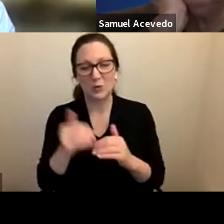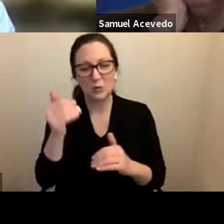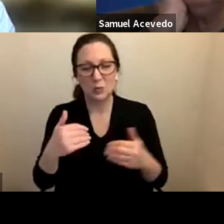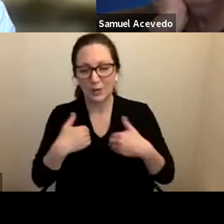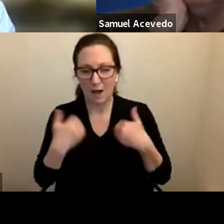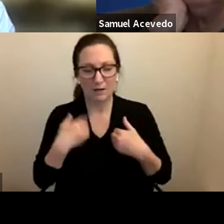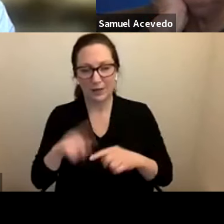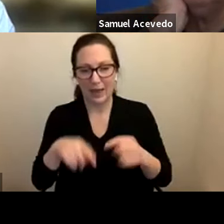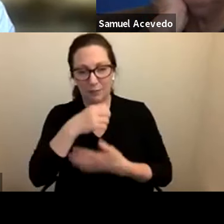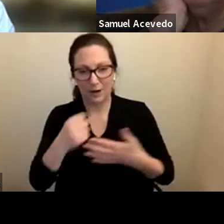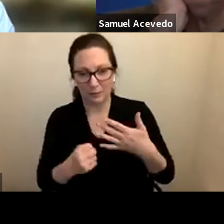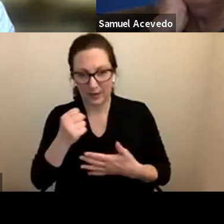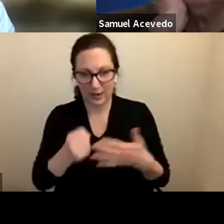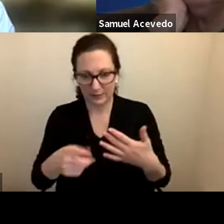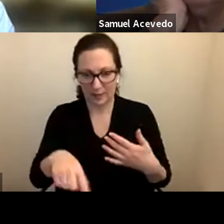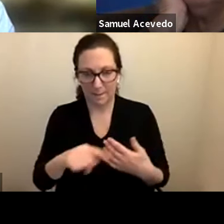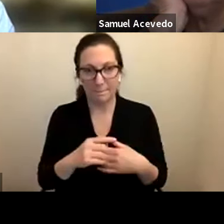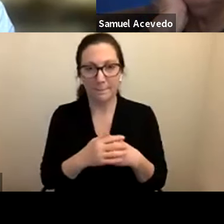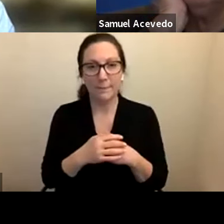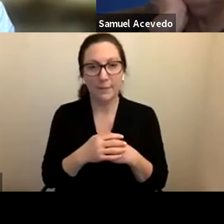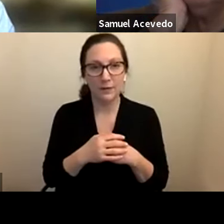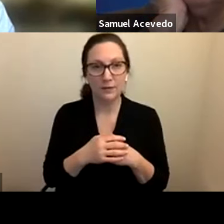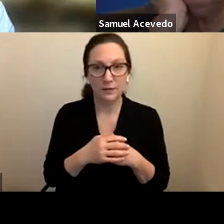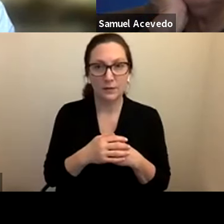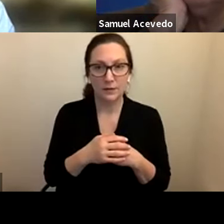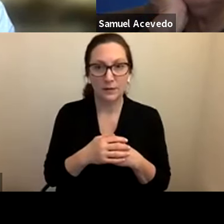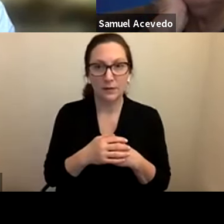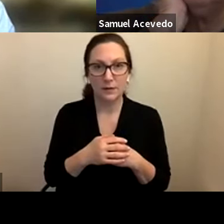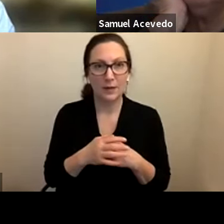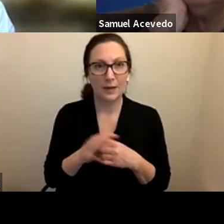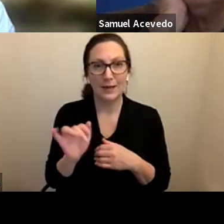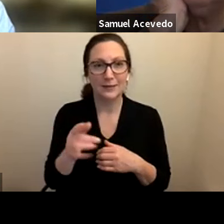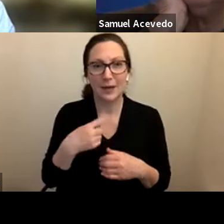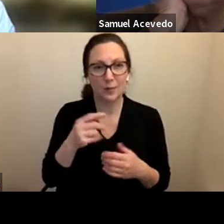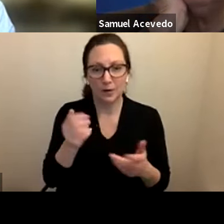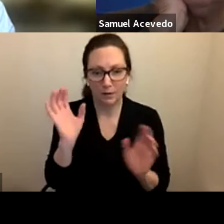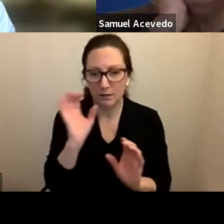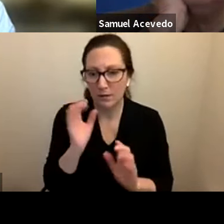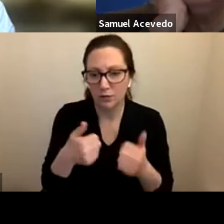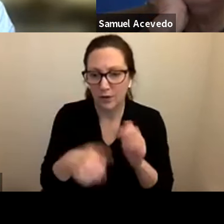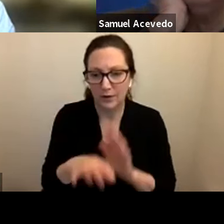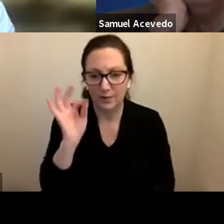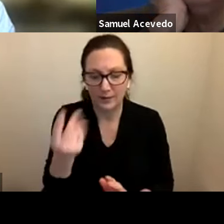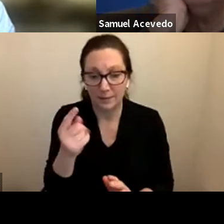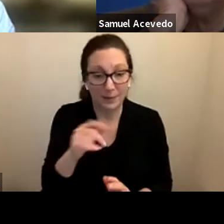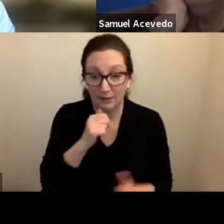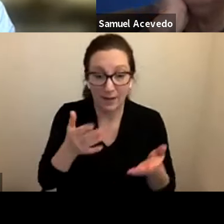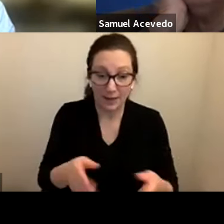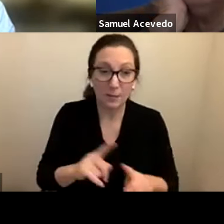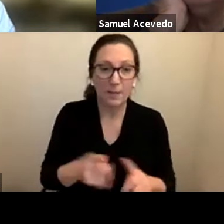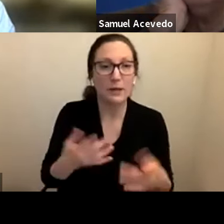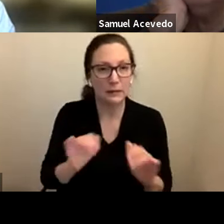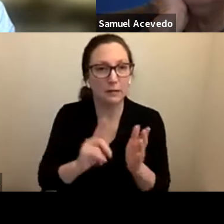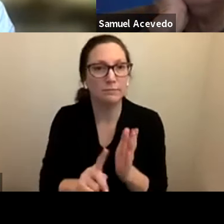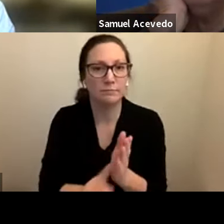prioritize them. So it's like this, so it's almost like we're trying to find something that's not there, but we're still looking. It kind of feels like that.